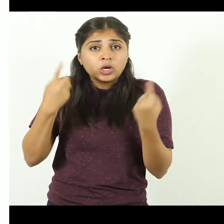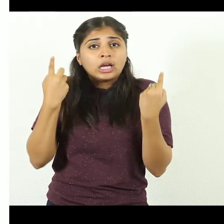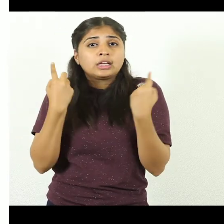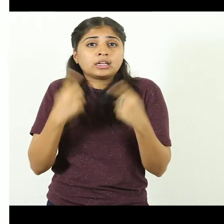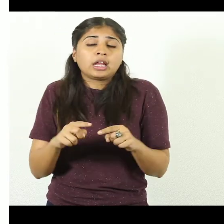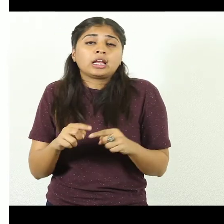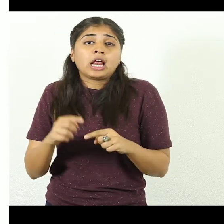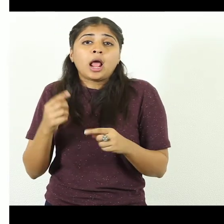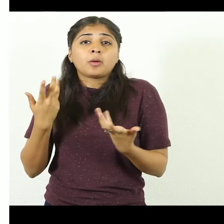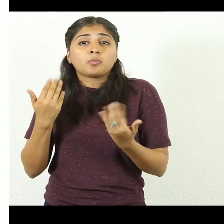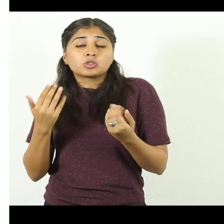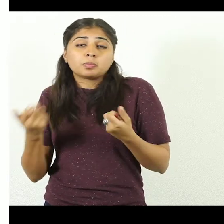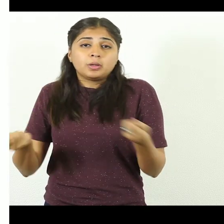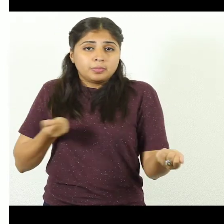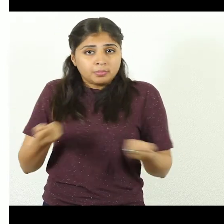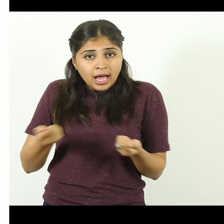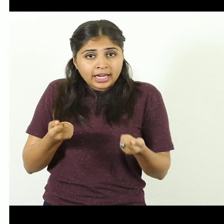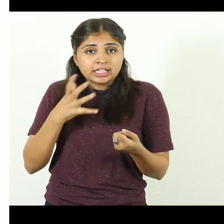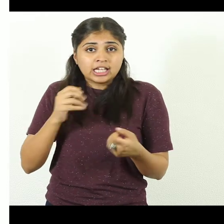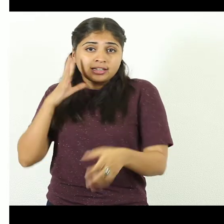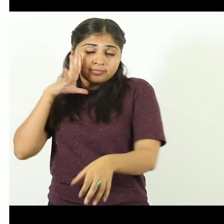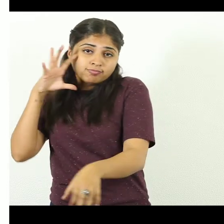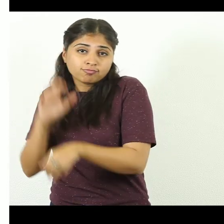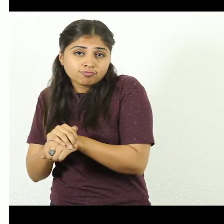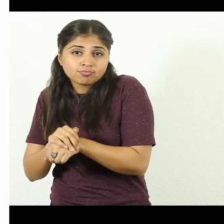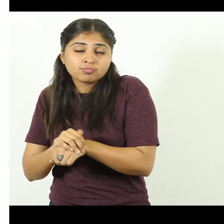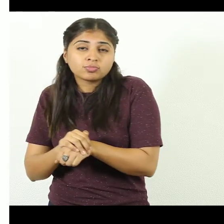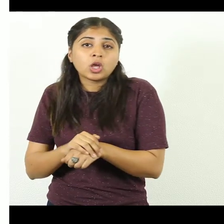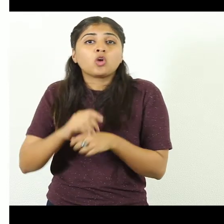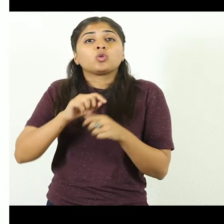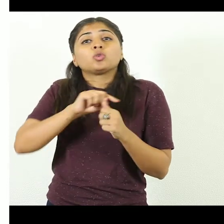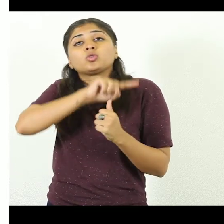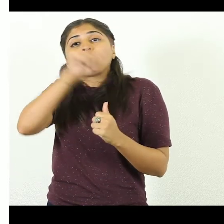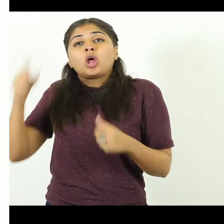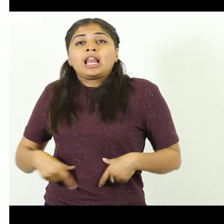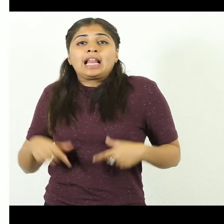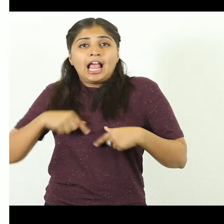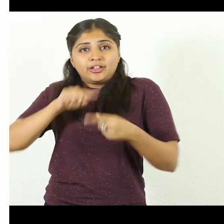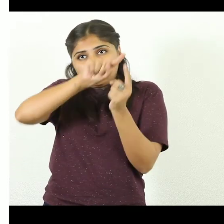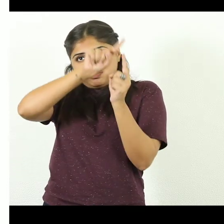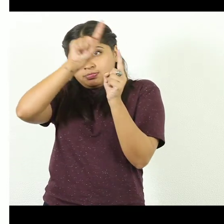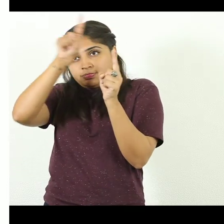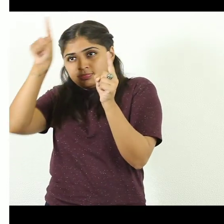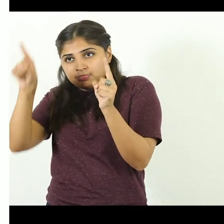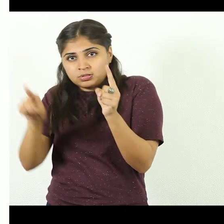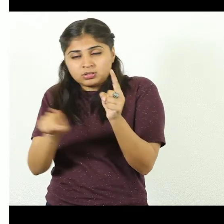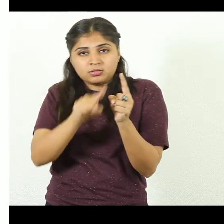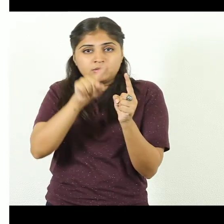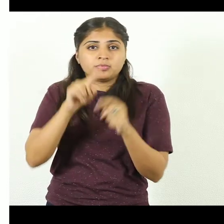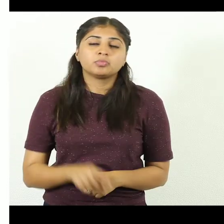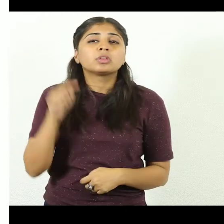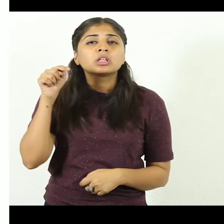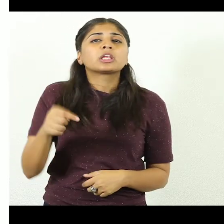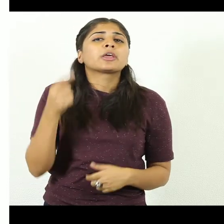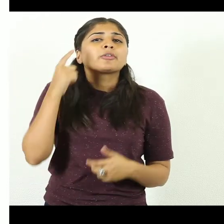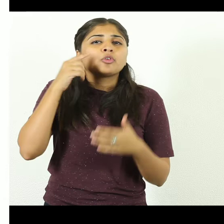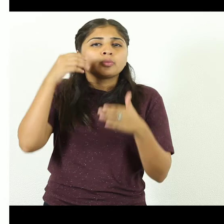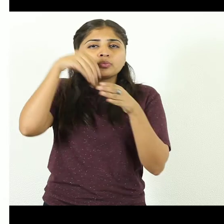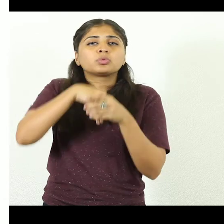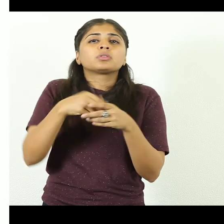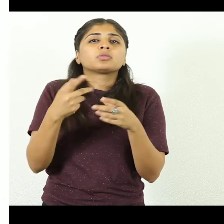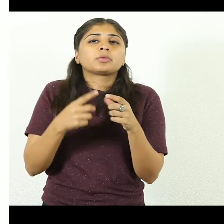workflow needs to be created that lets you manage and track the incident through its complete life cycle.